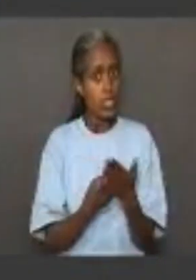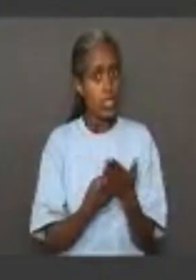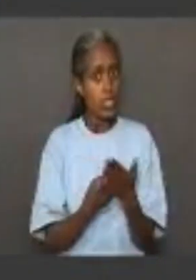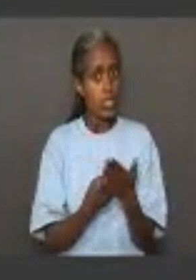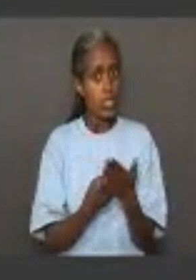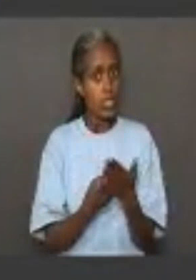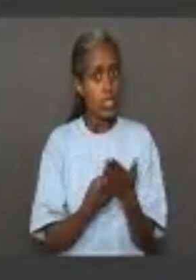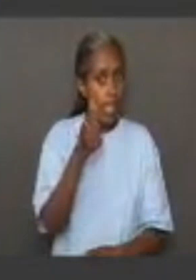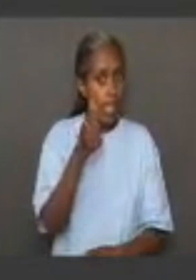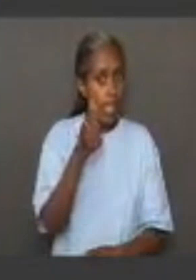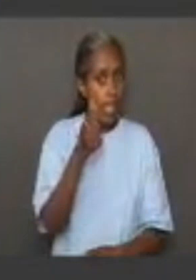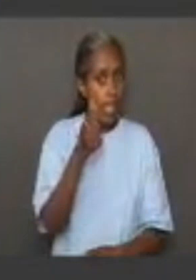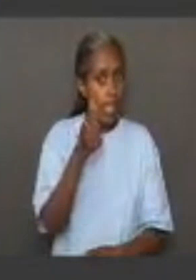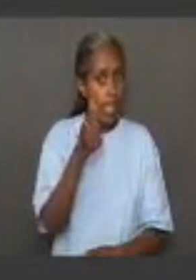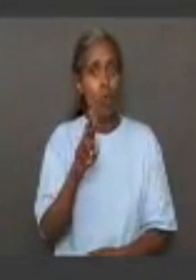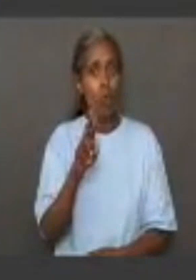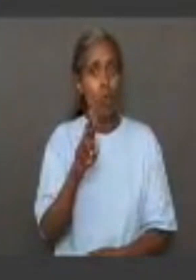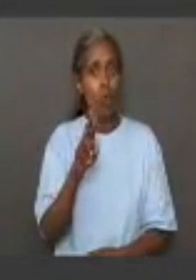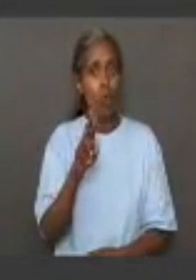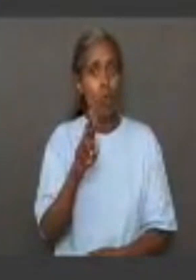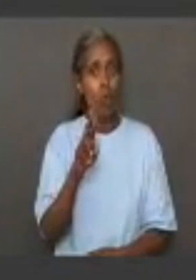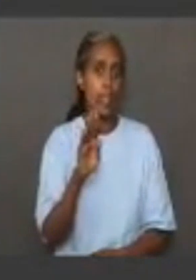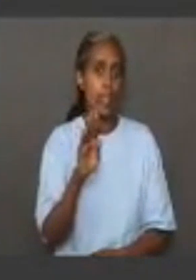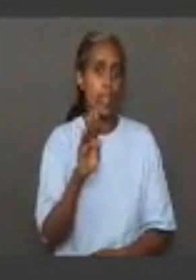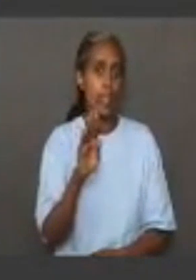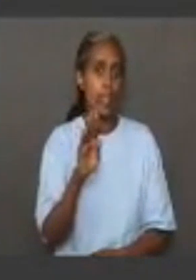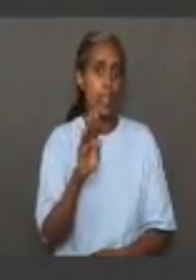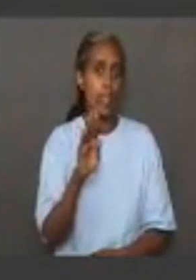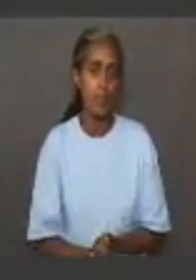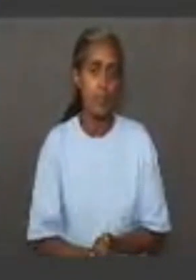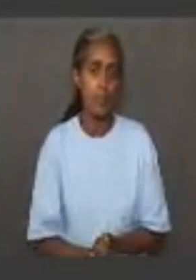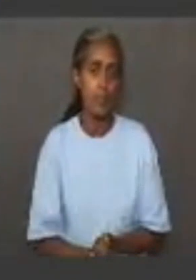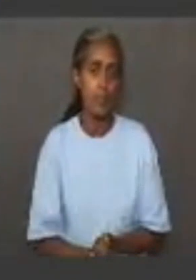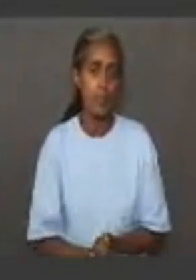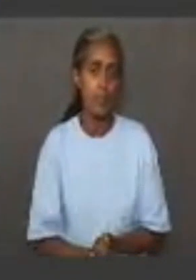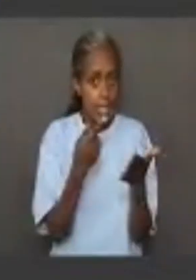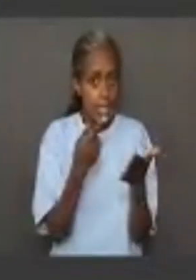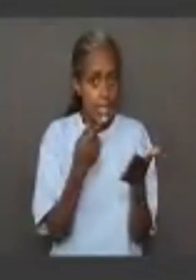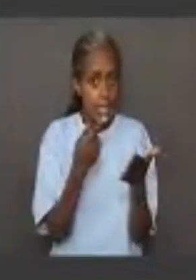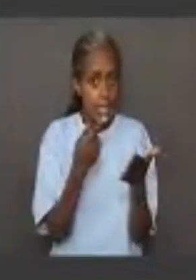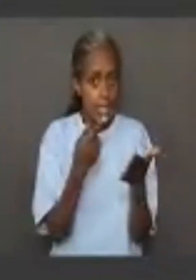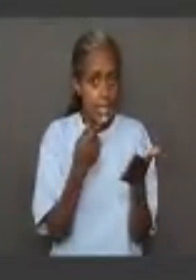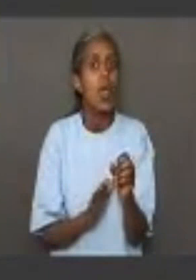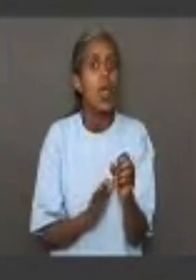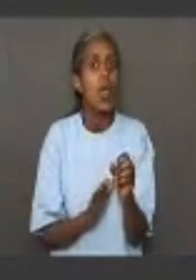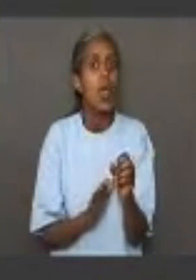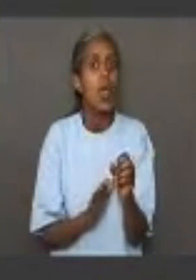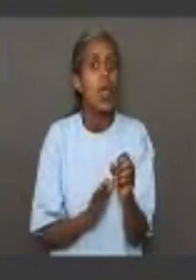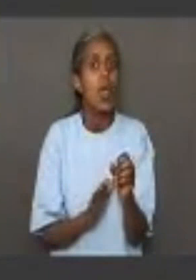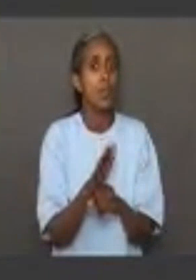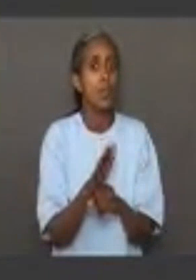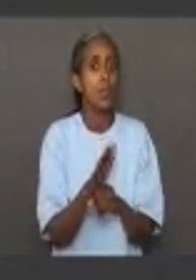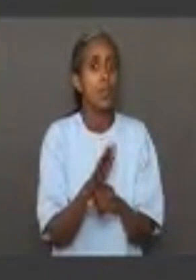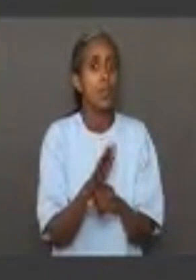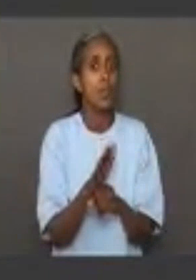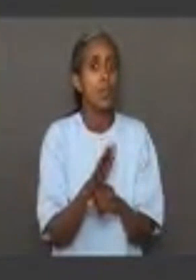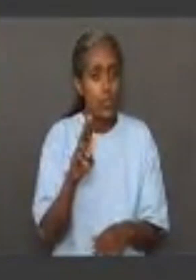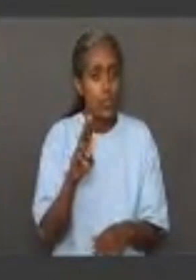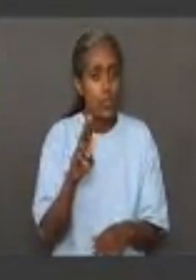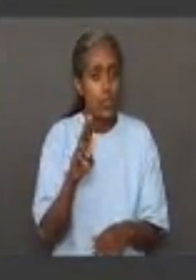A nor B. This is the complement of the union of